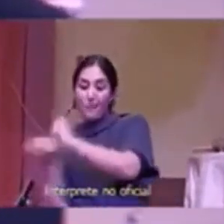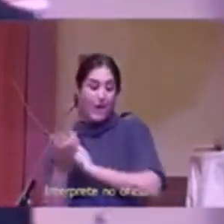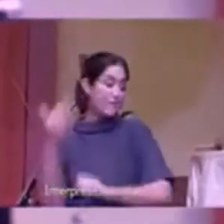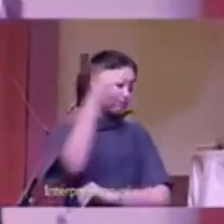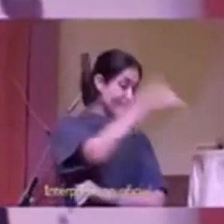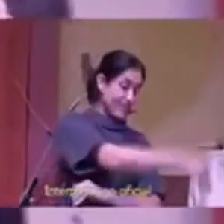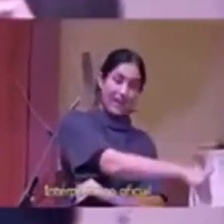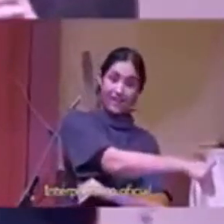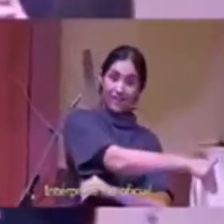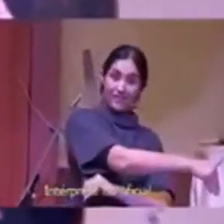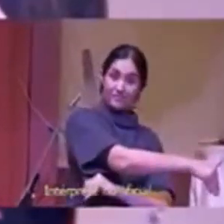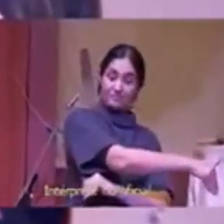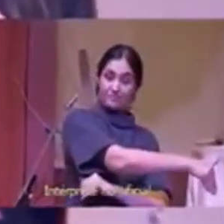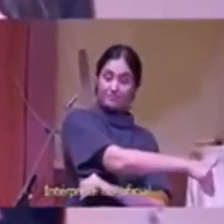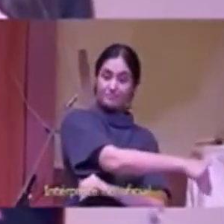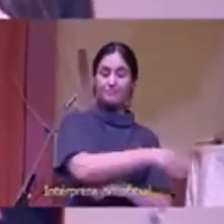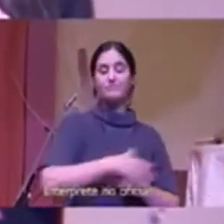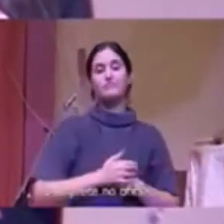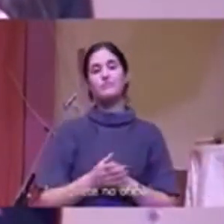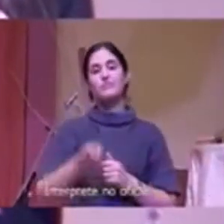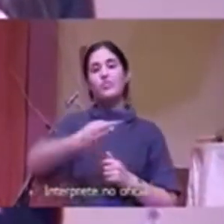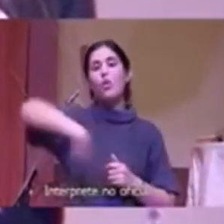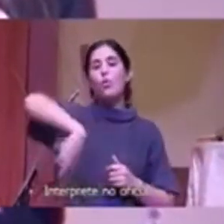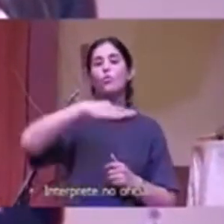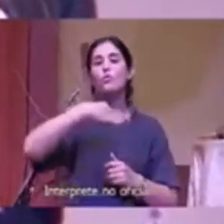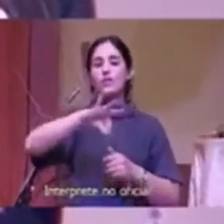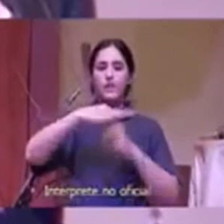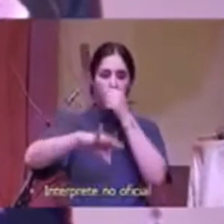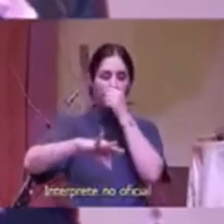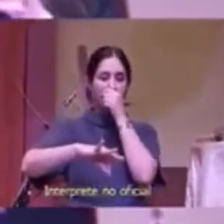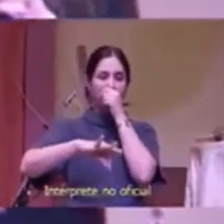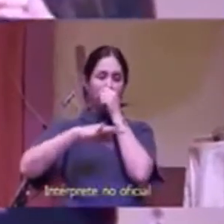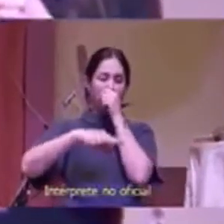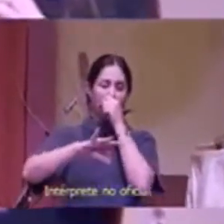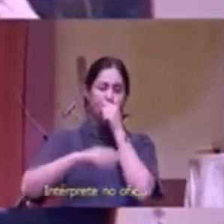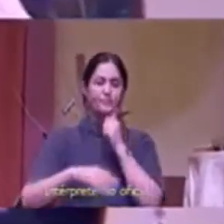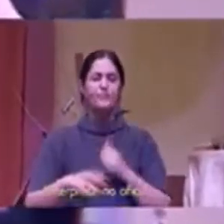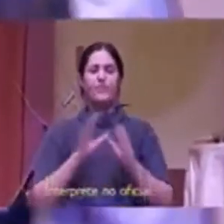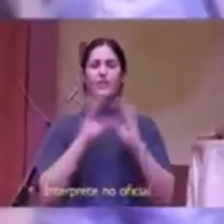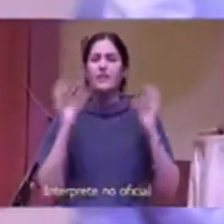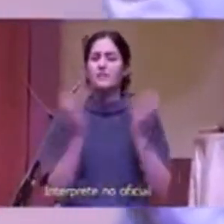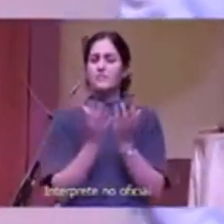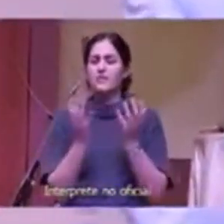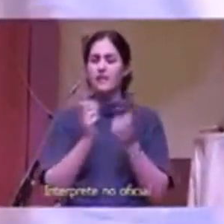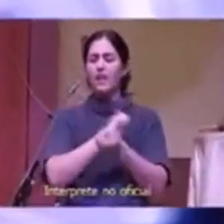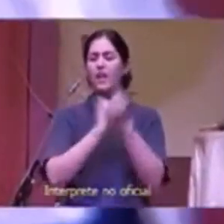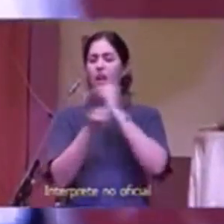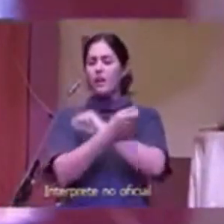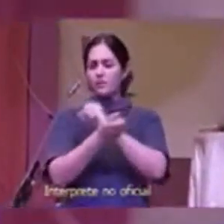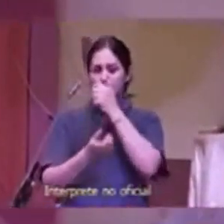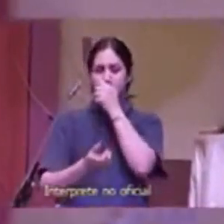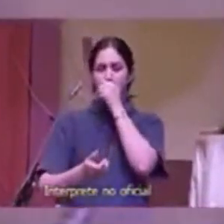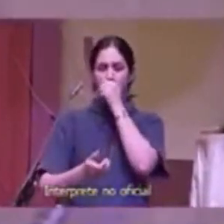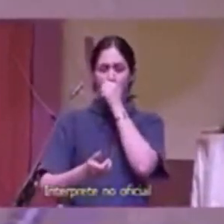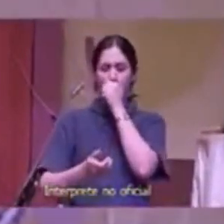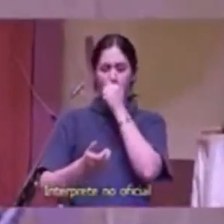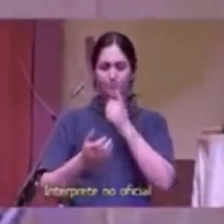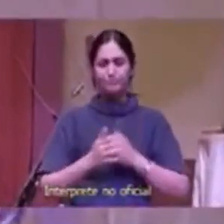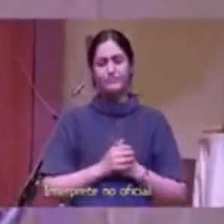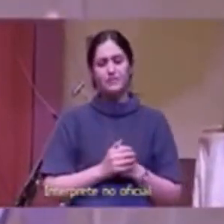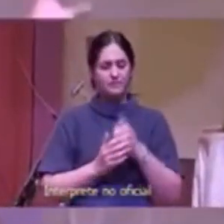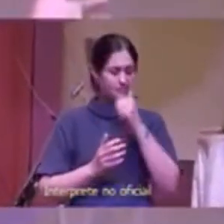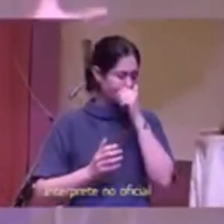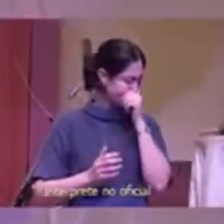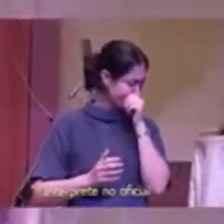en la gente de acá. Change the illustration. Cambien la ilustración. From the poor. De